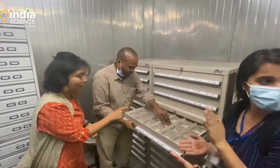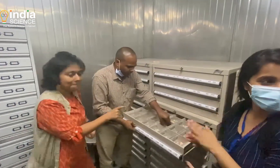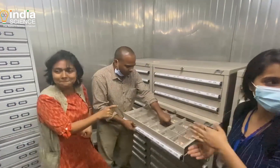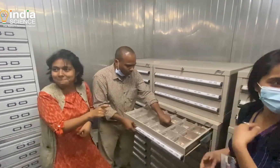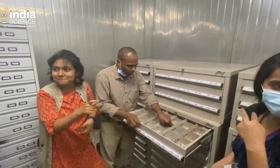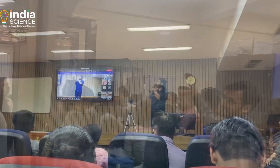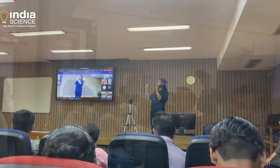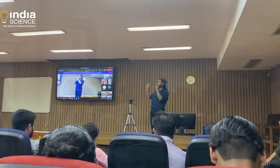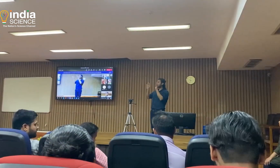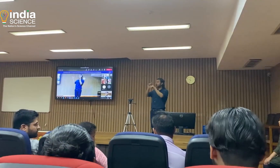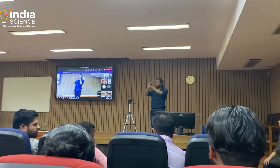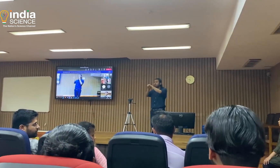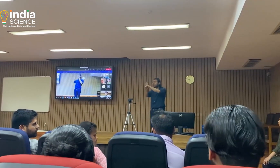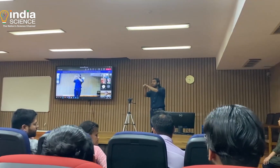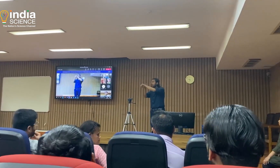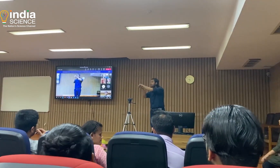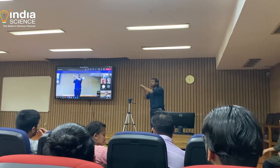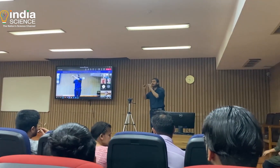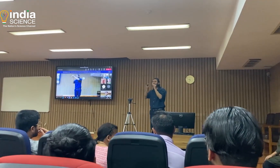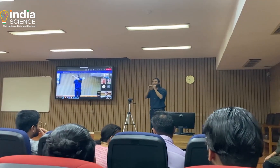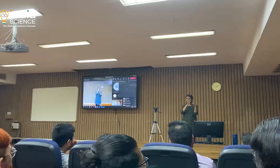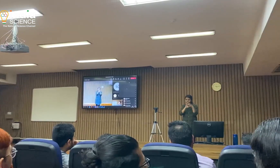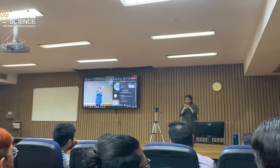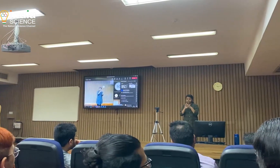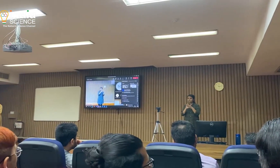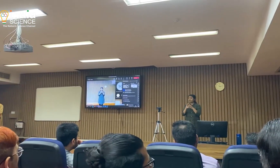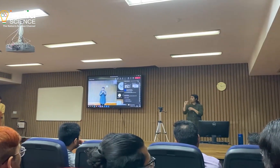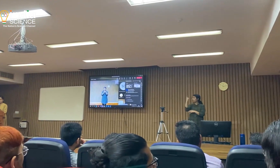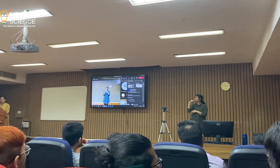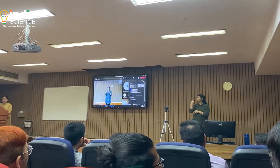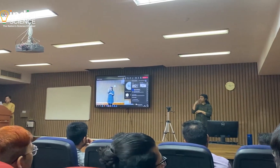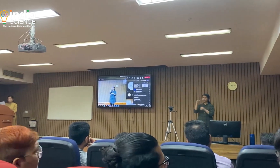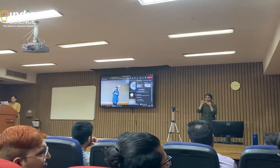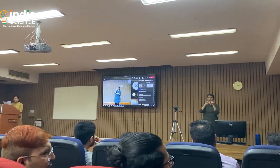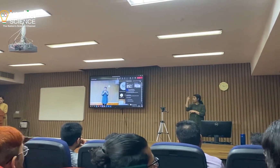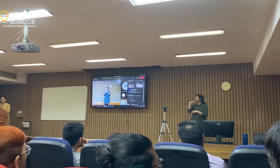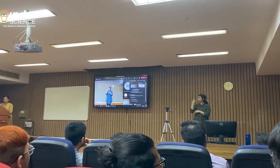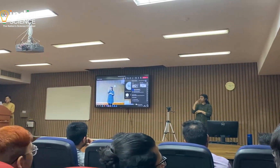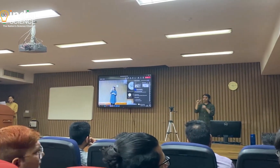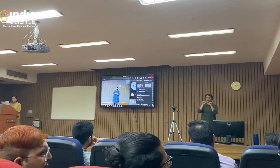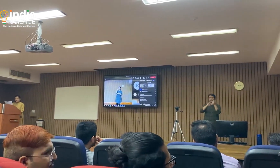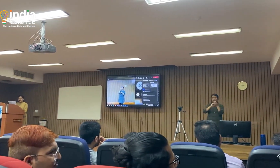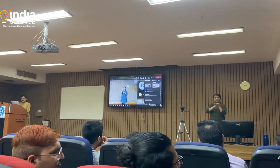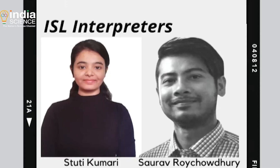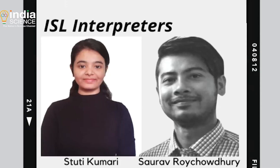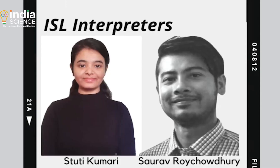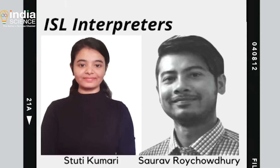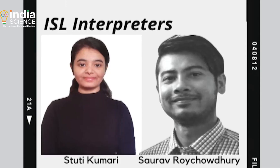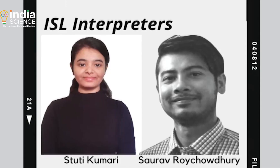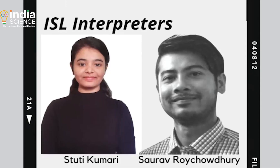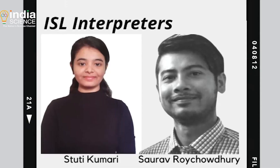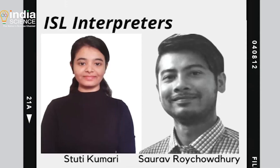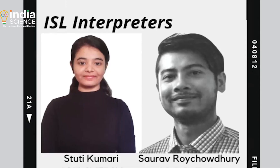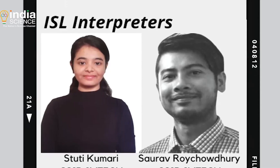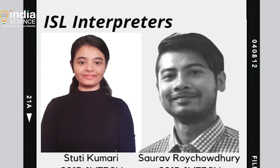mix of hearing and deaf audience the dialogues and deliberations of the event were live interpreted into the indian sign